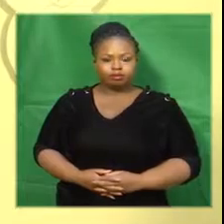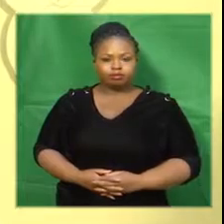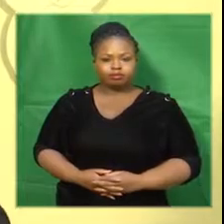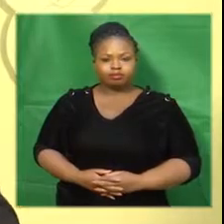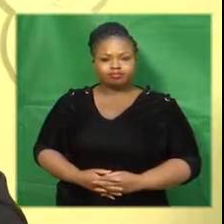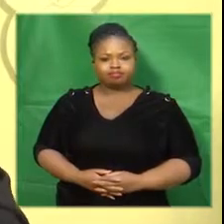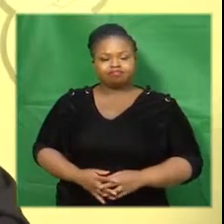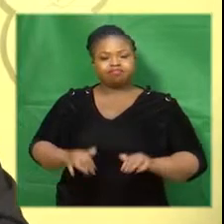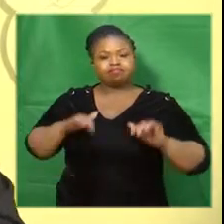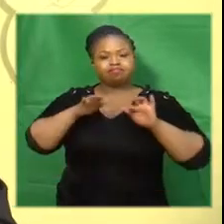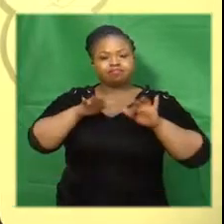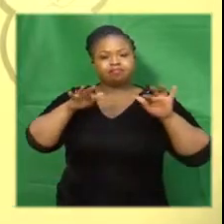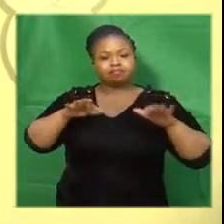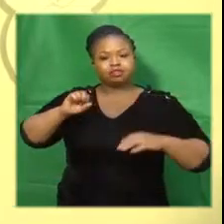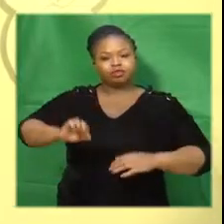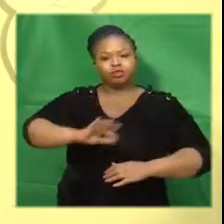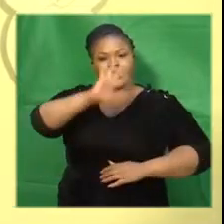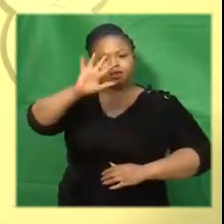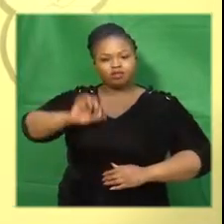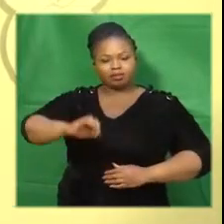Good evening, fellow South Africans.